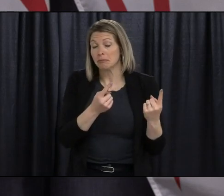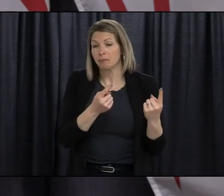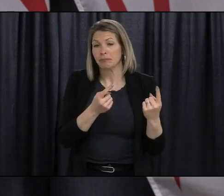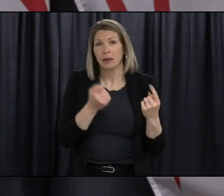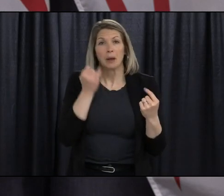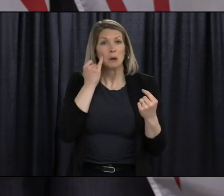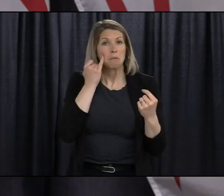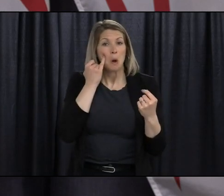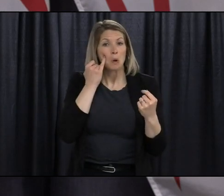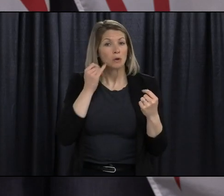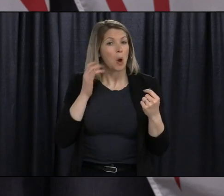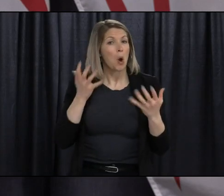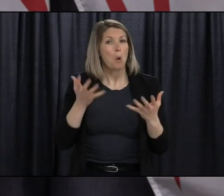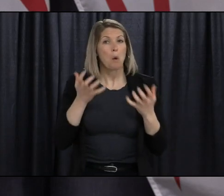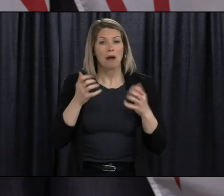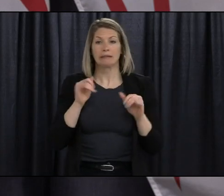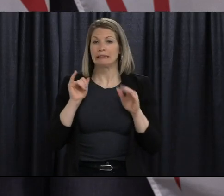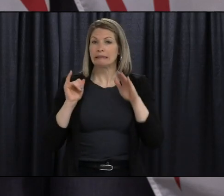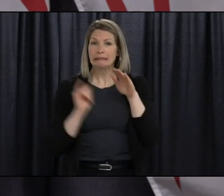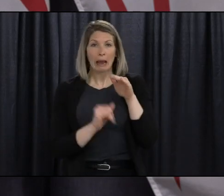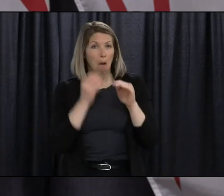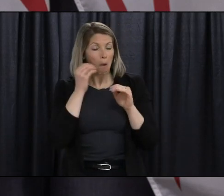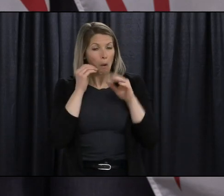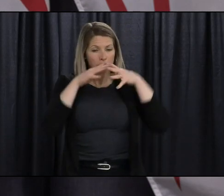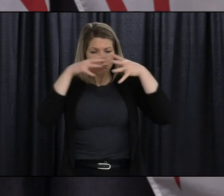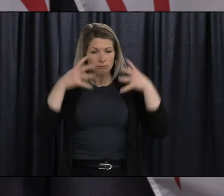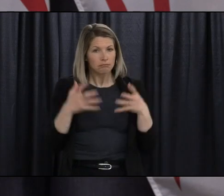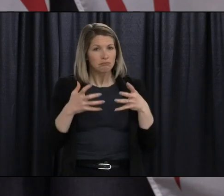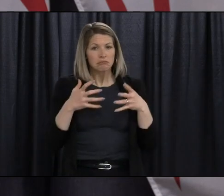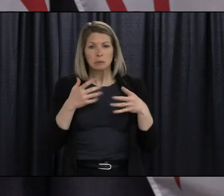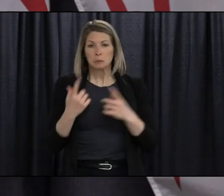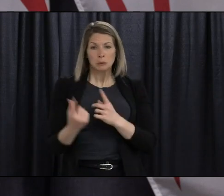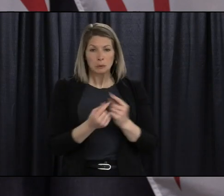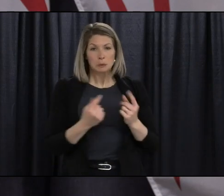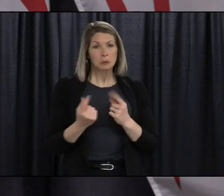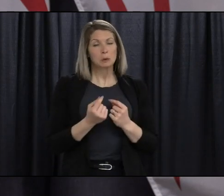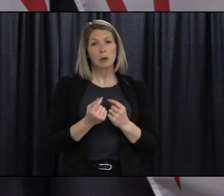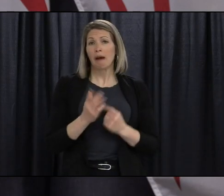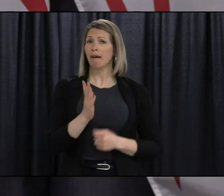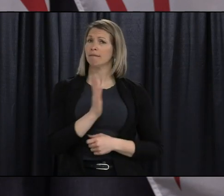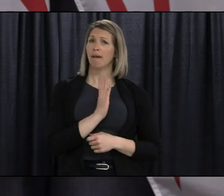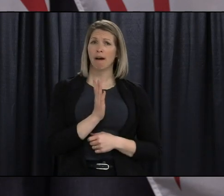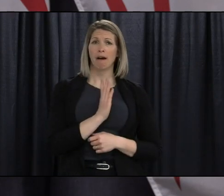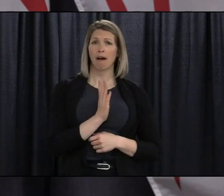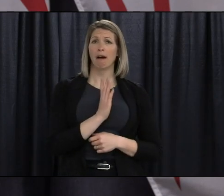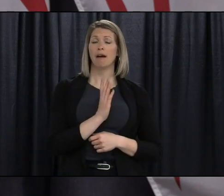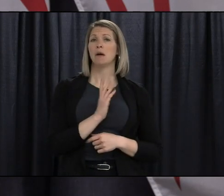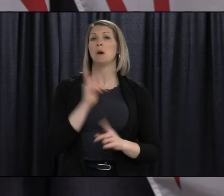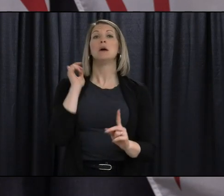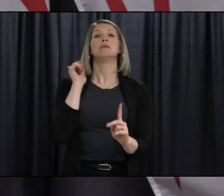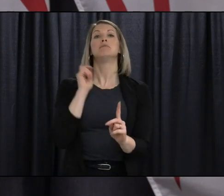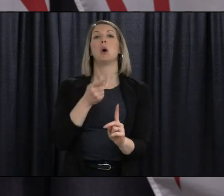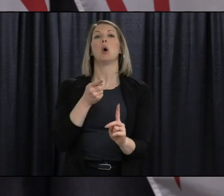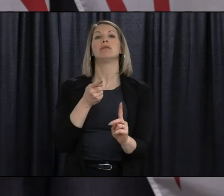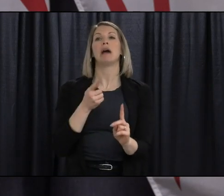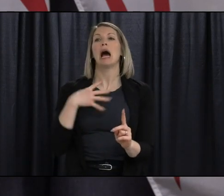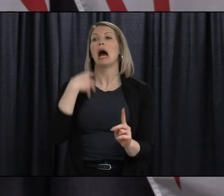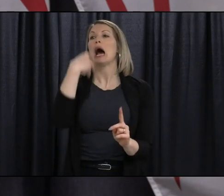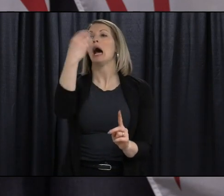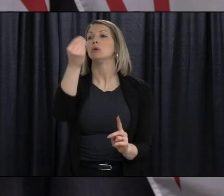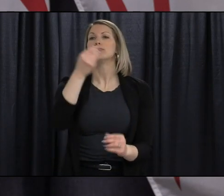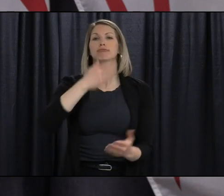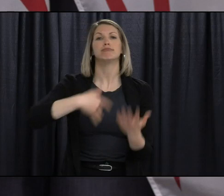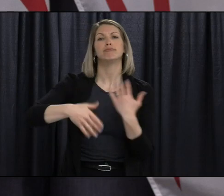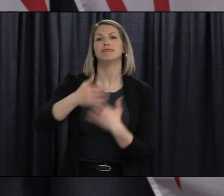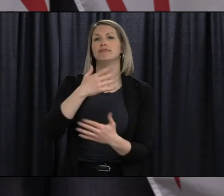you want to do something at home, that will be fine as well. But it's really about trying to keep yourself safe as you can